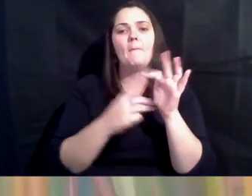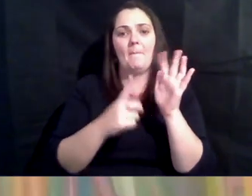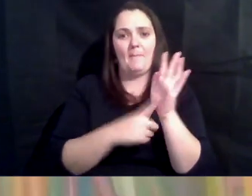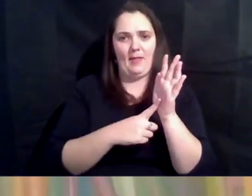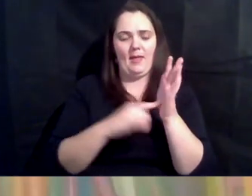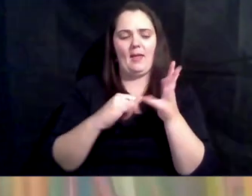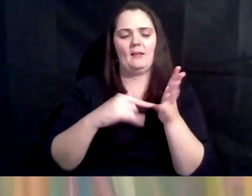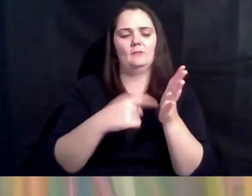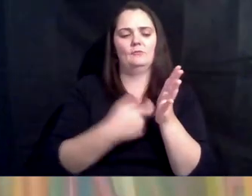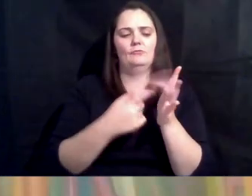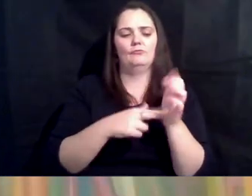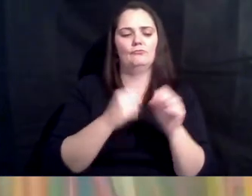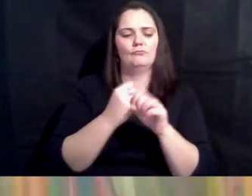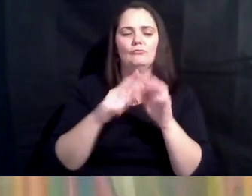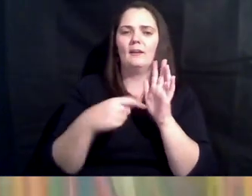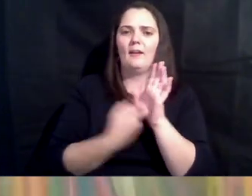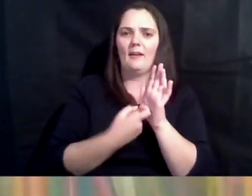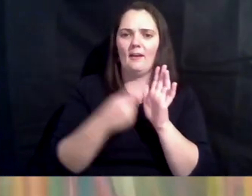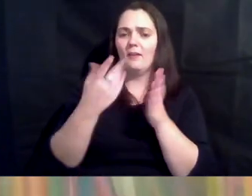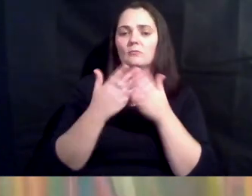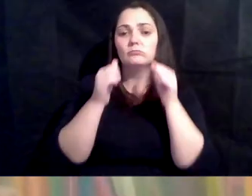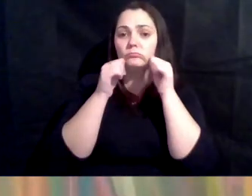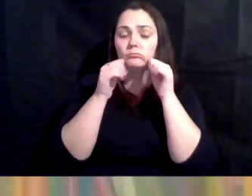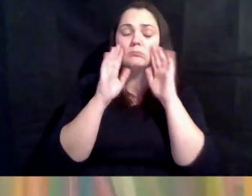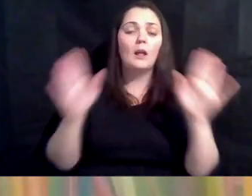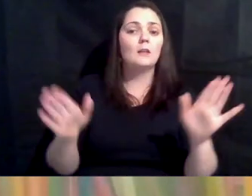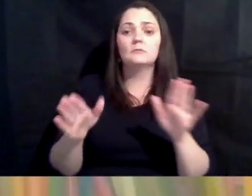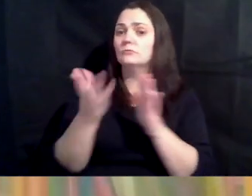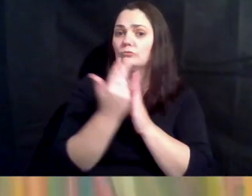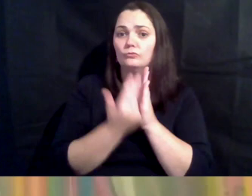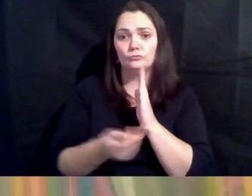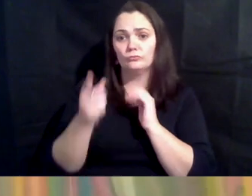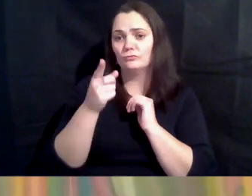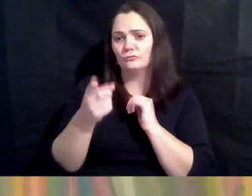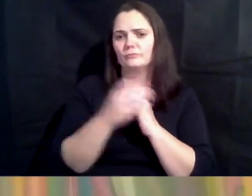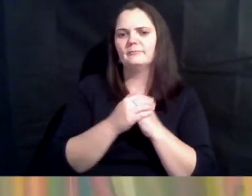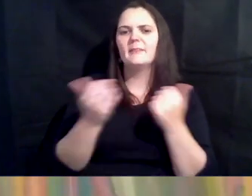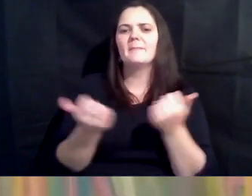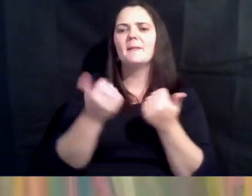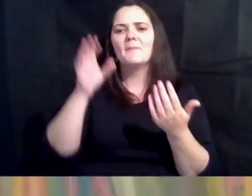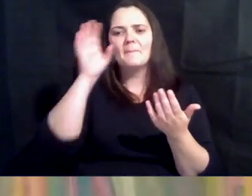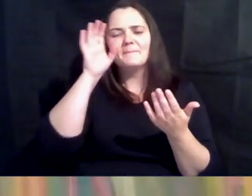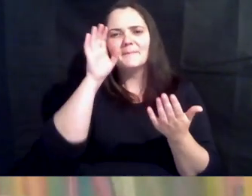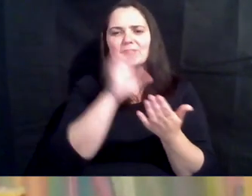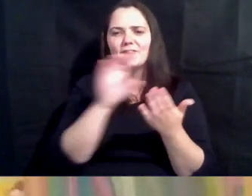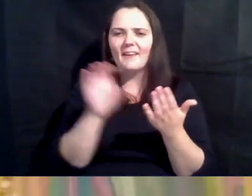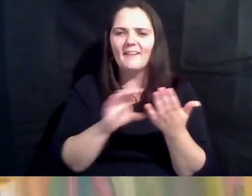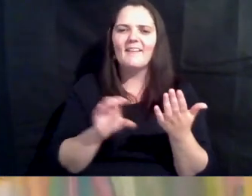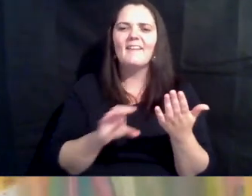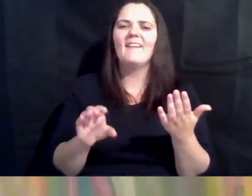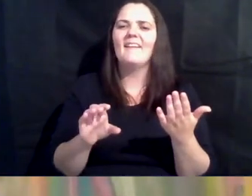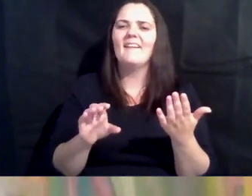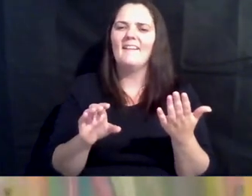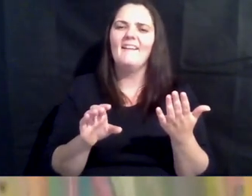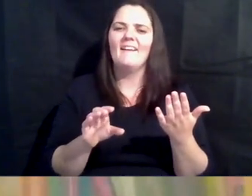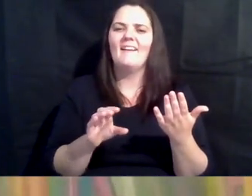I love her. She's a really amazing illustrator, and this has just got a lot of pictures in it. And she's really great at doing that